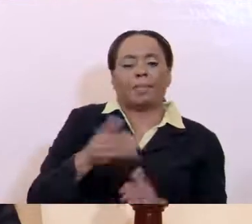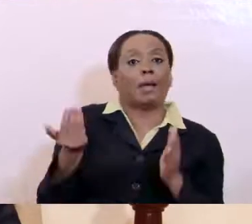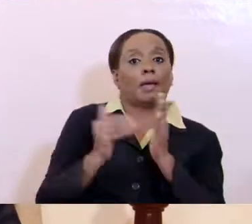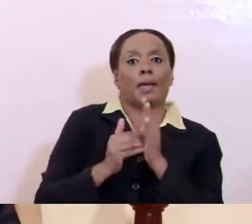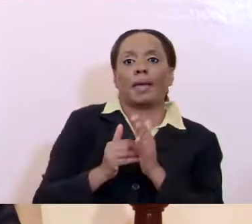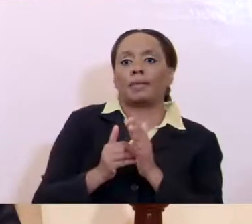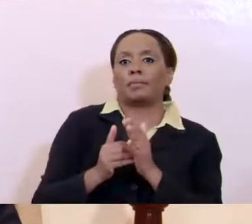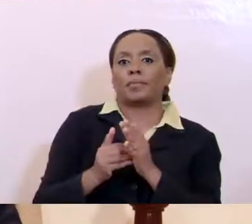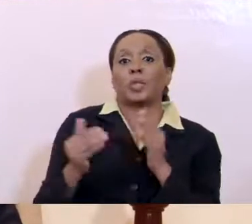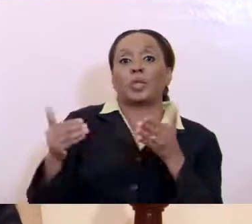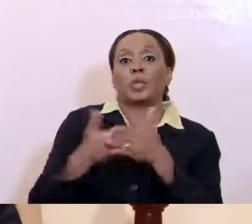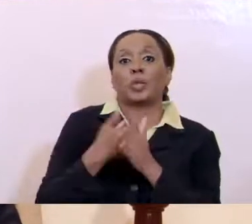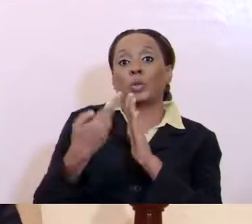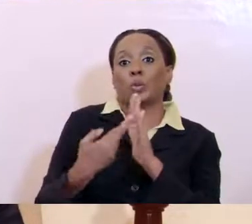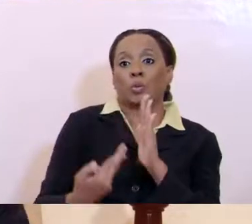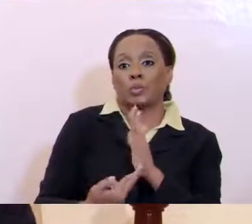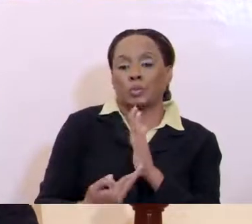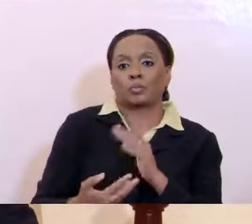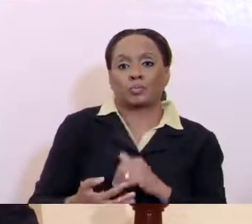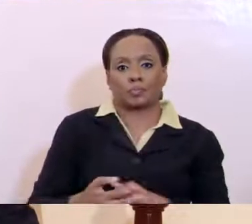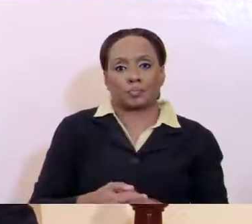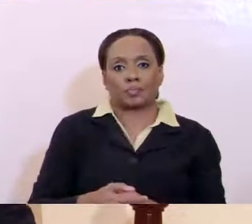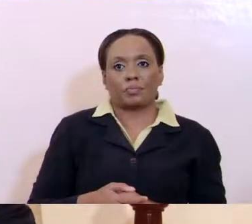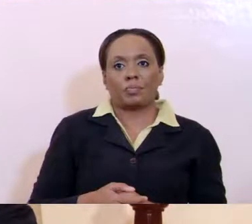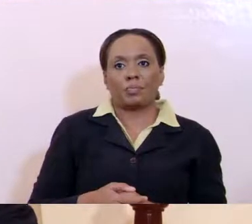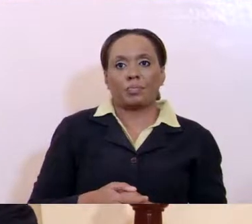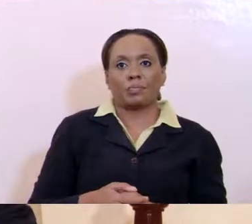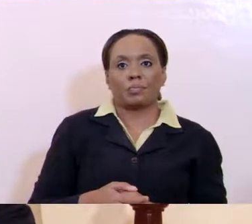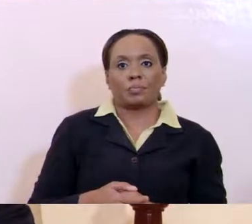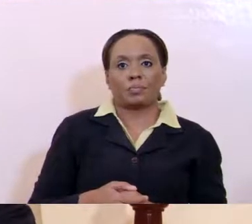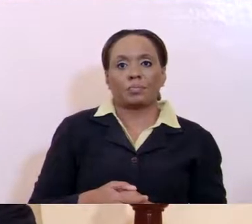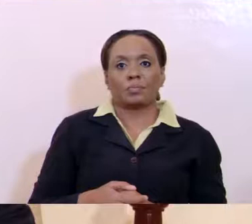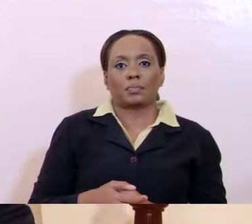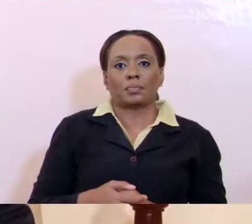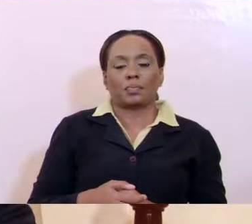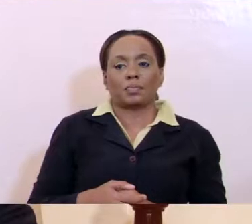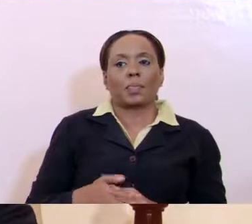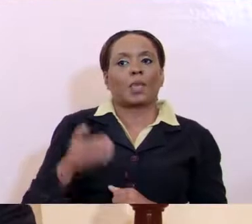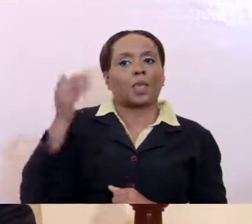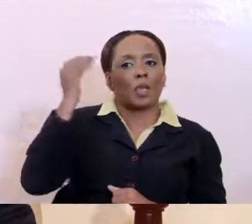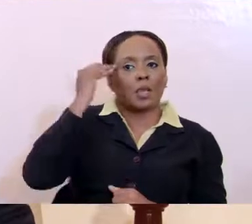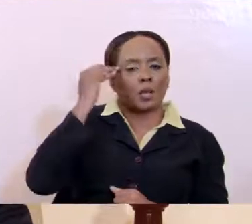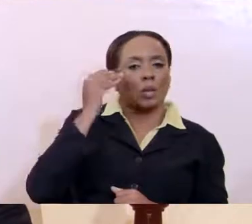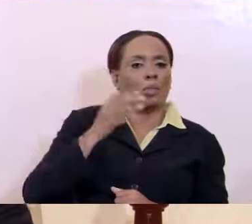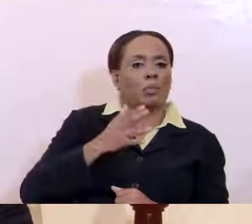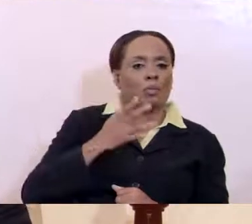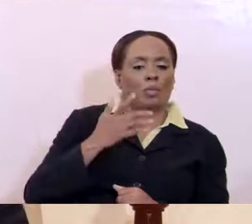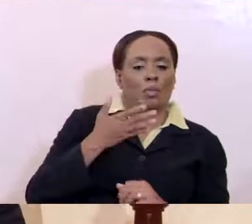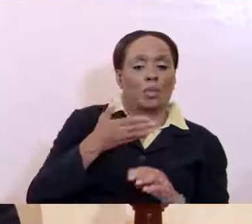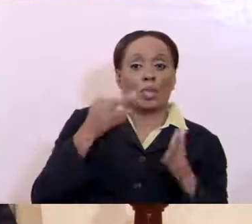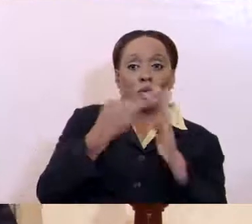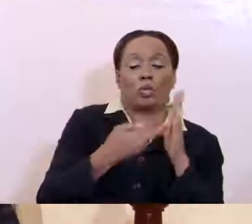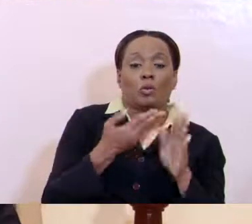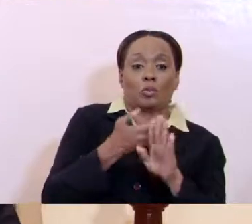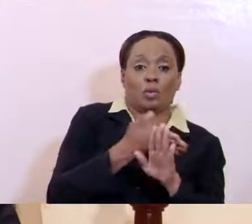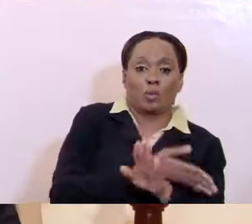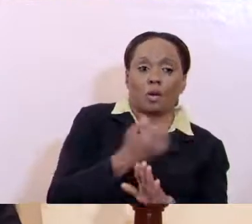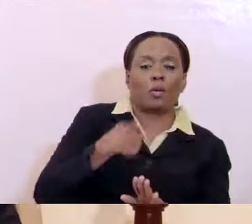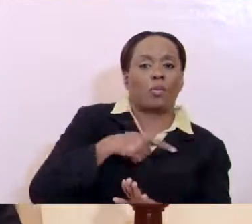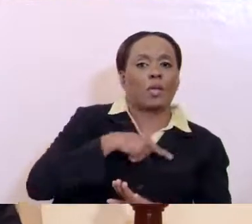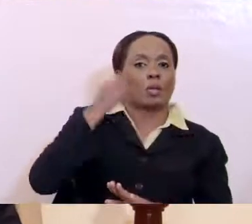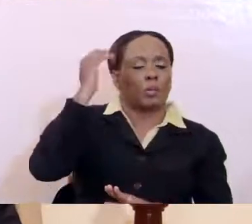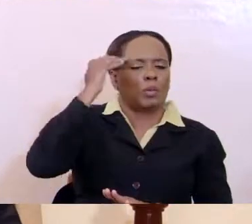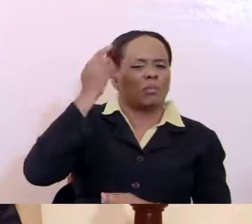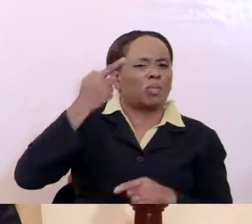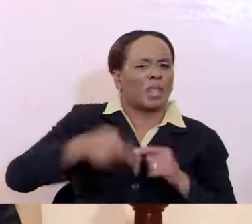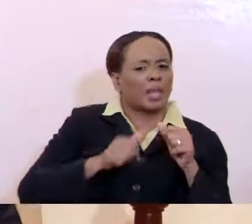may not be very sustainable to continue what we've been doing under Directive 4, but we in the Ministry of Health have made the recommendation